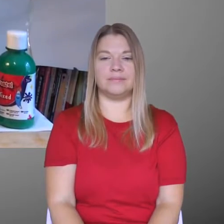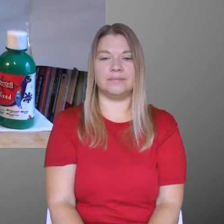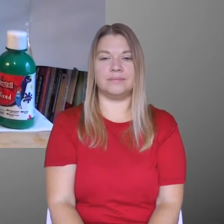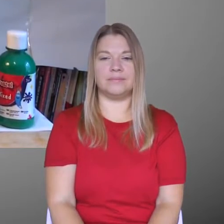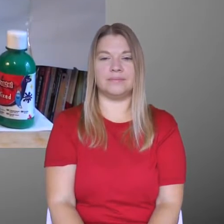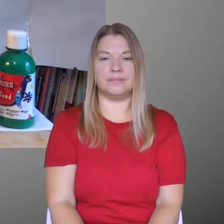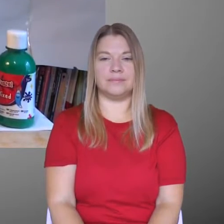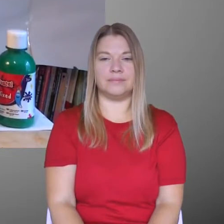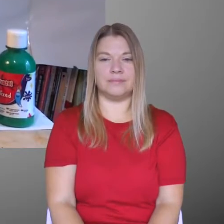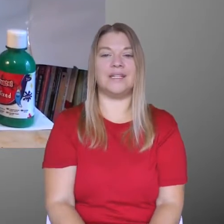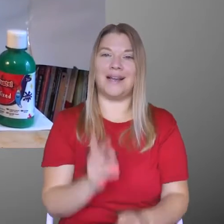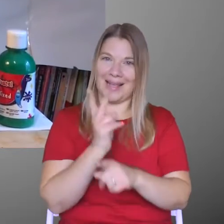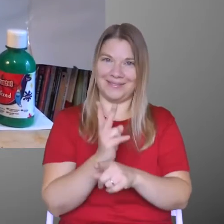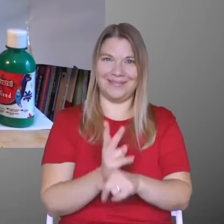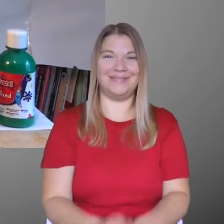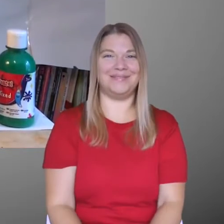And again.